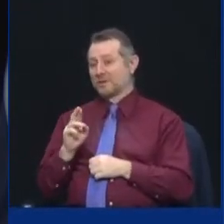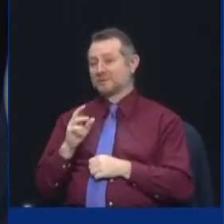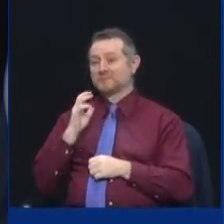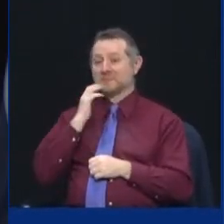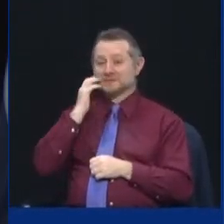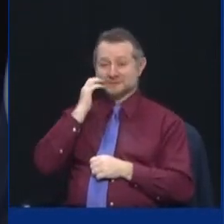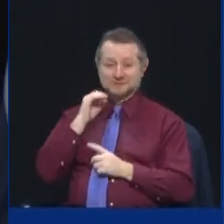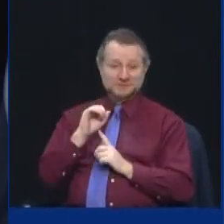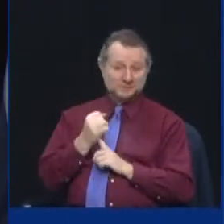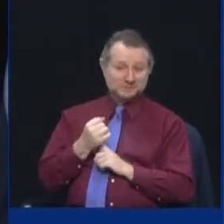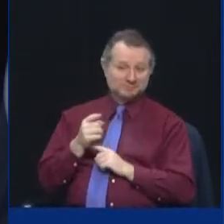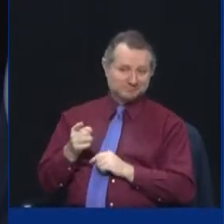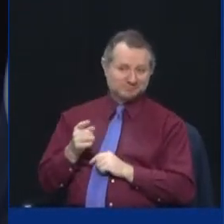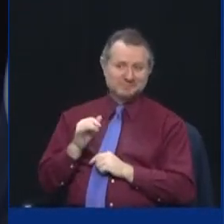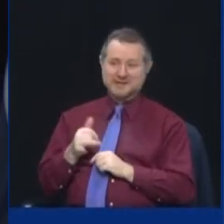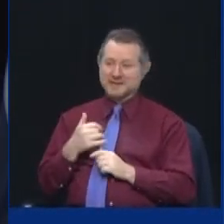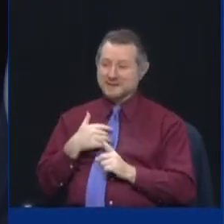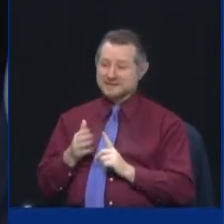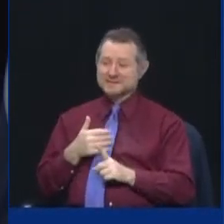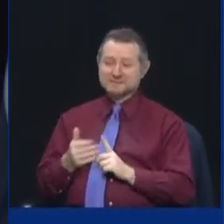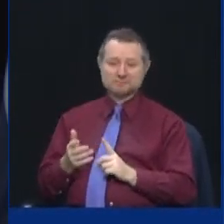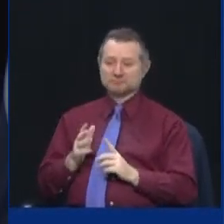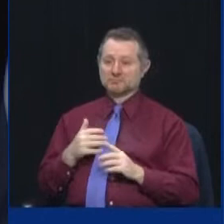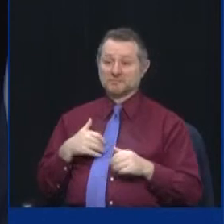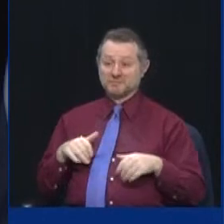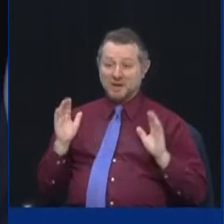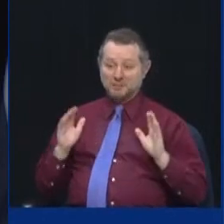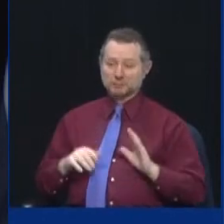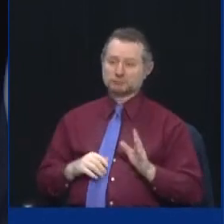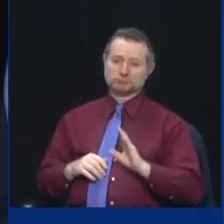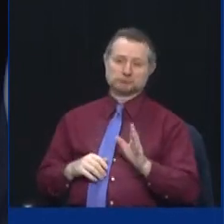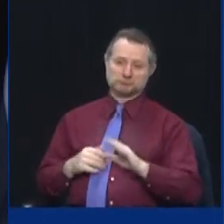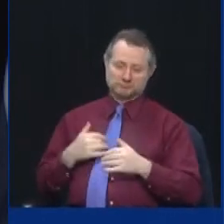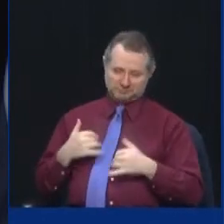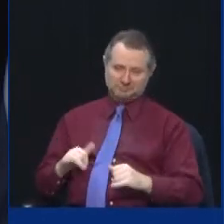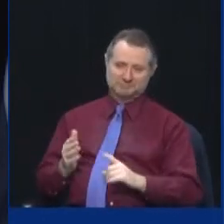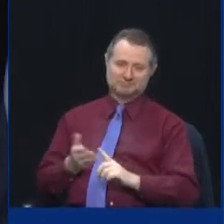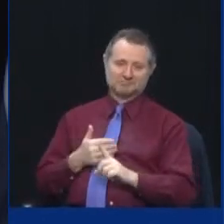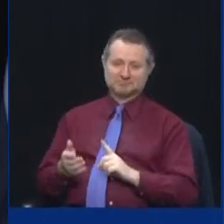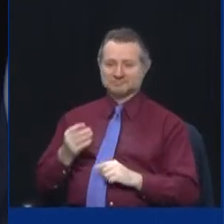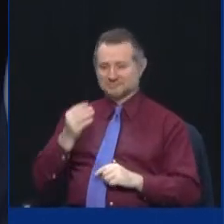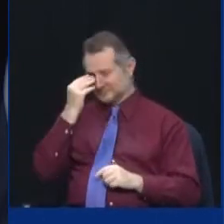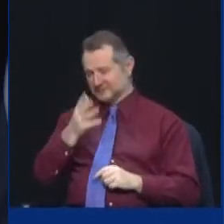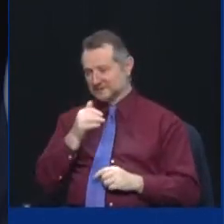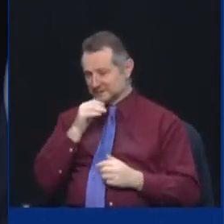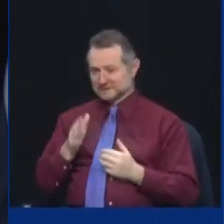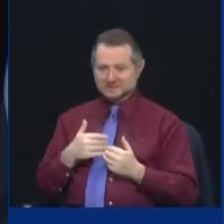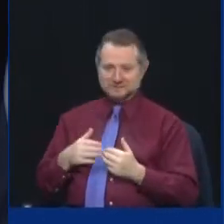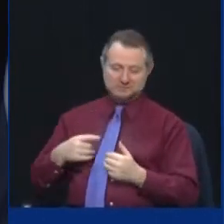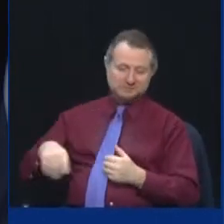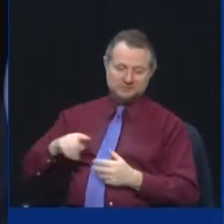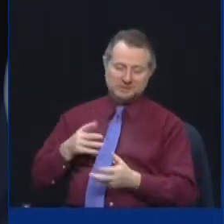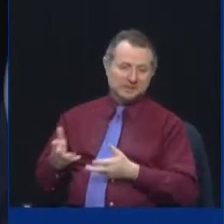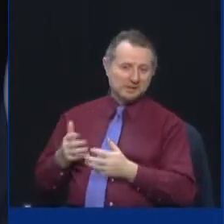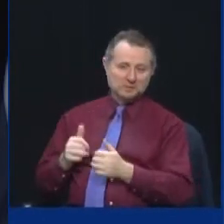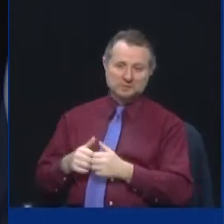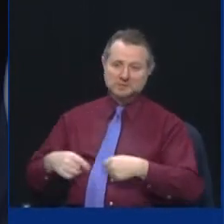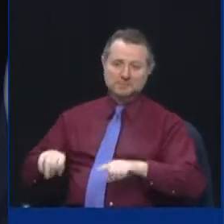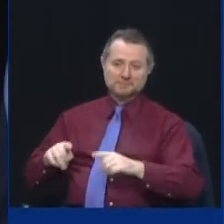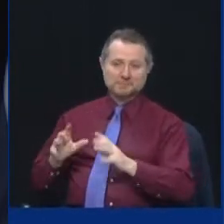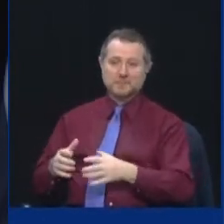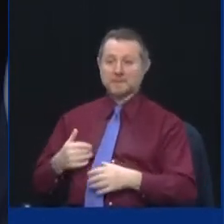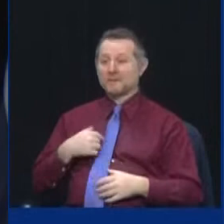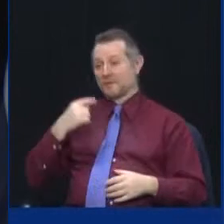situation, but I haven't given up. But I'm telling you, they're very difficult. I think there's a larger